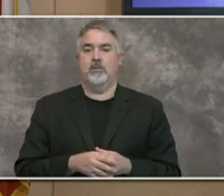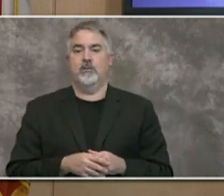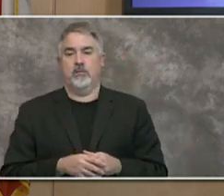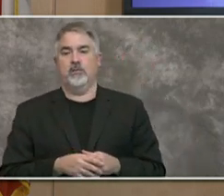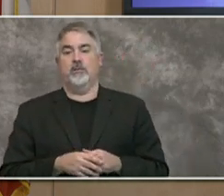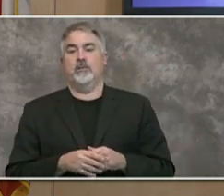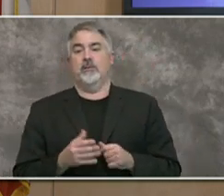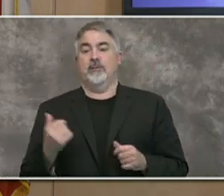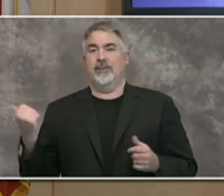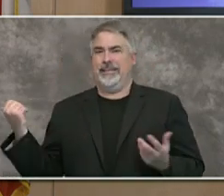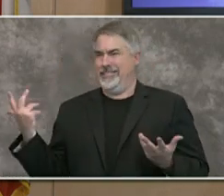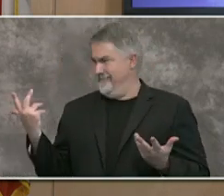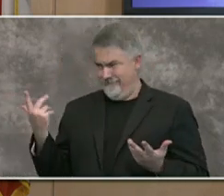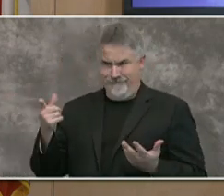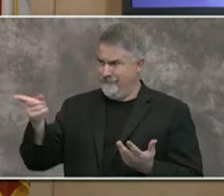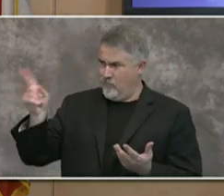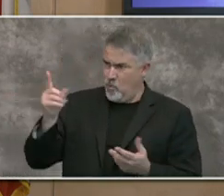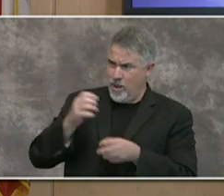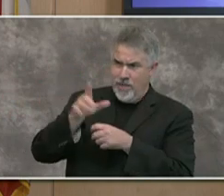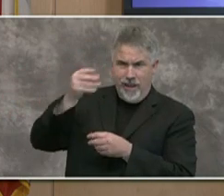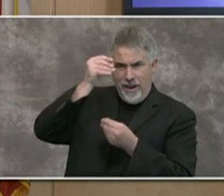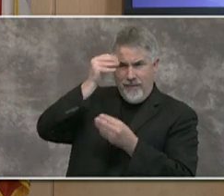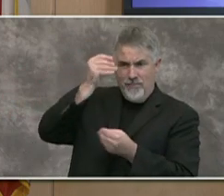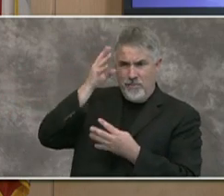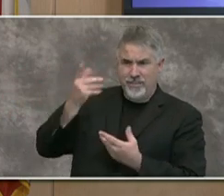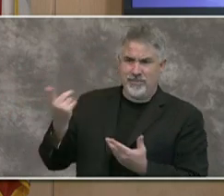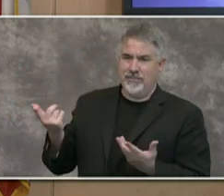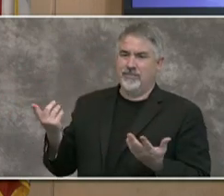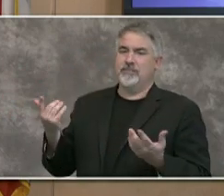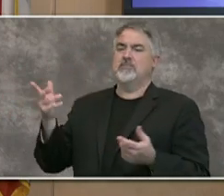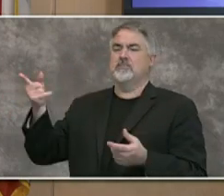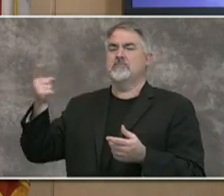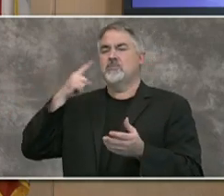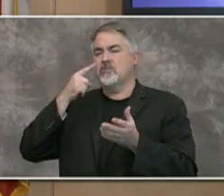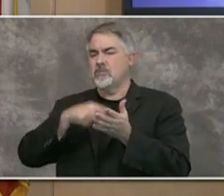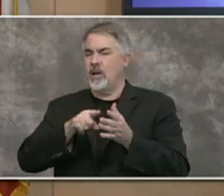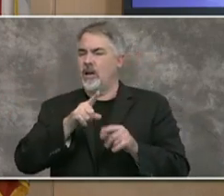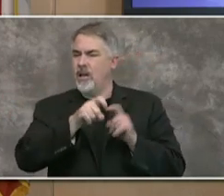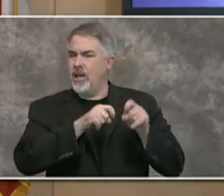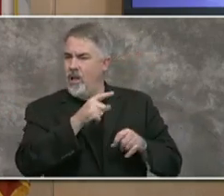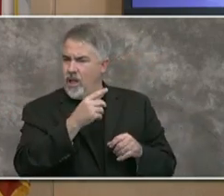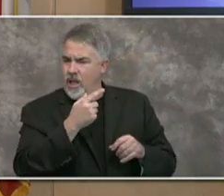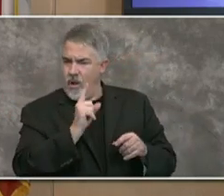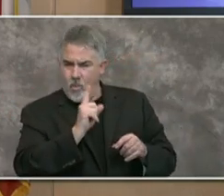details, but I'll turn it over to Rob to talk about the actual supply question.